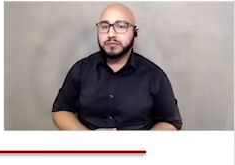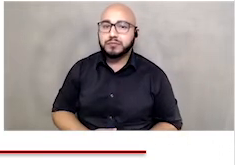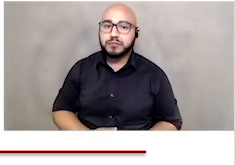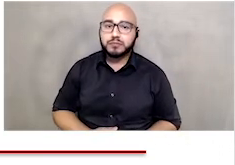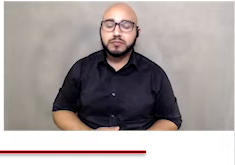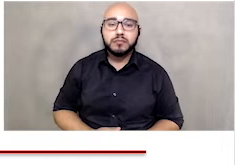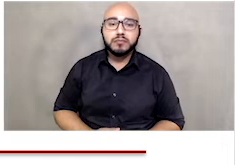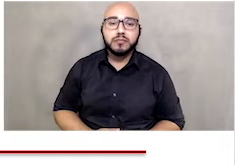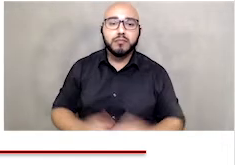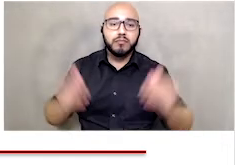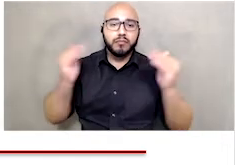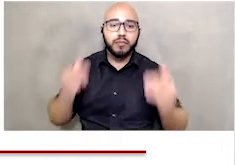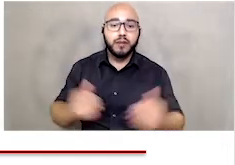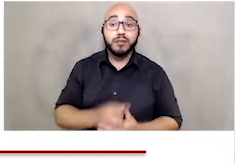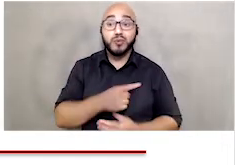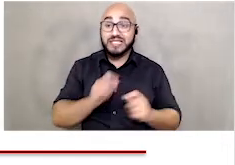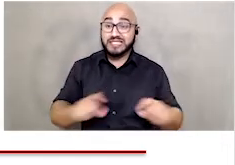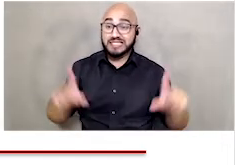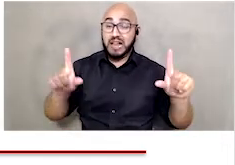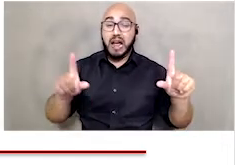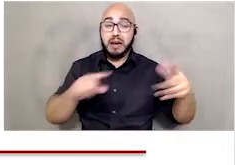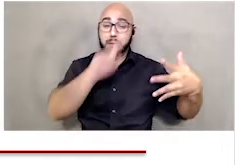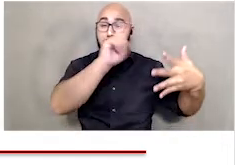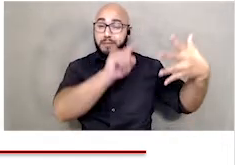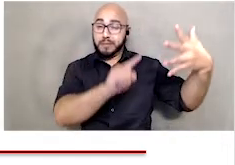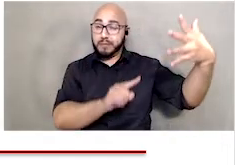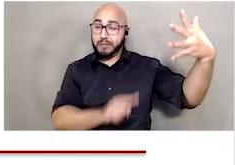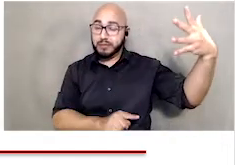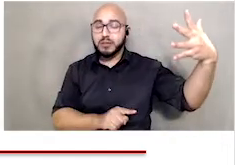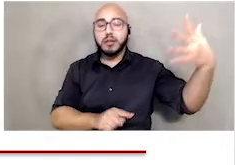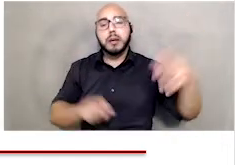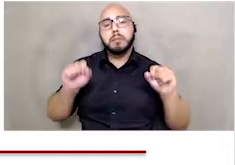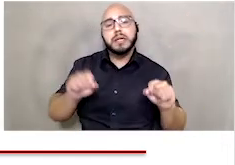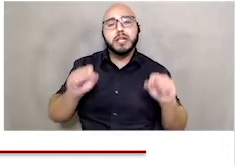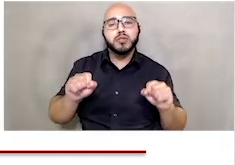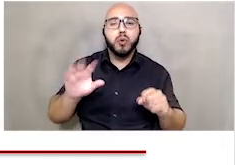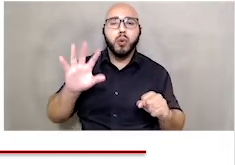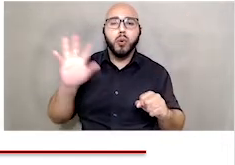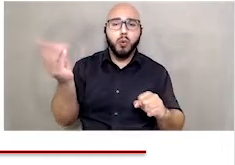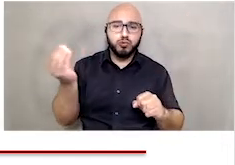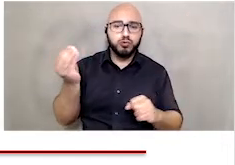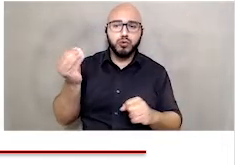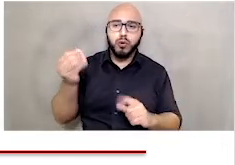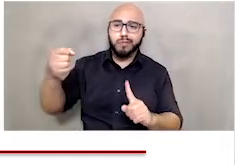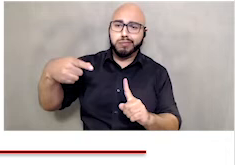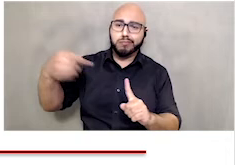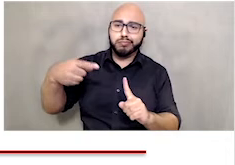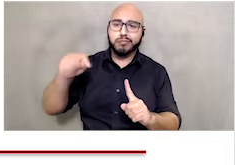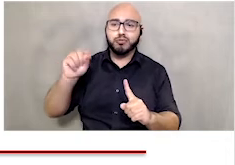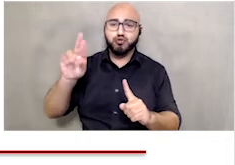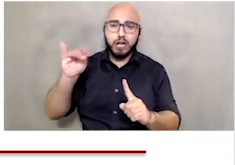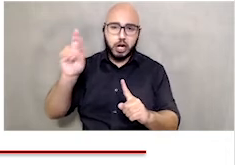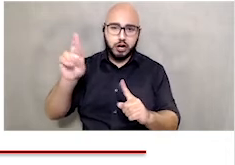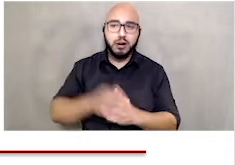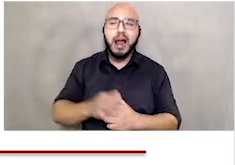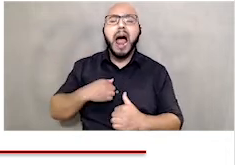So listed on this slide are some examples of potential cultural triggers. Some of these I've already mentioned, but